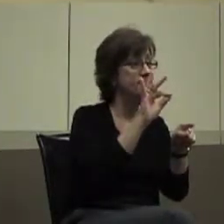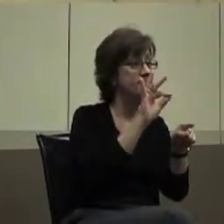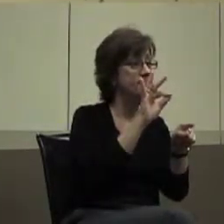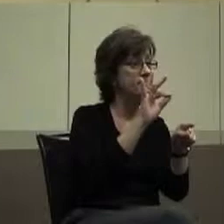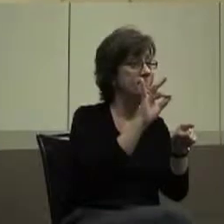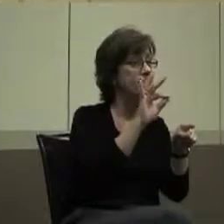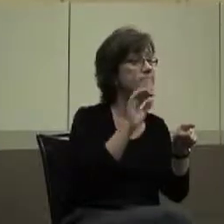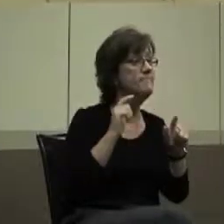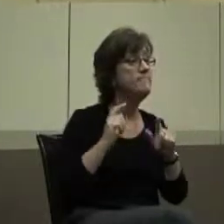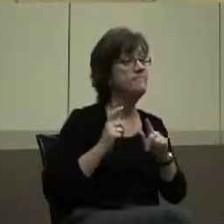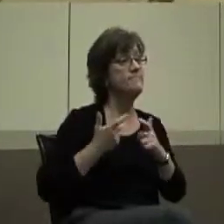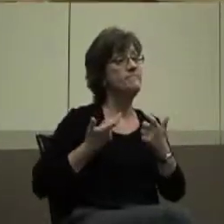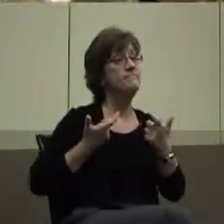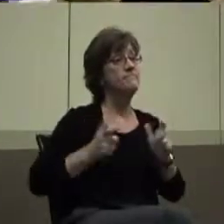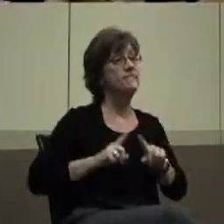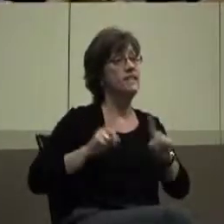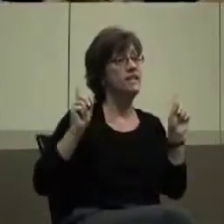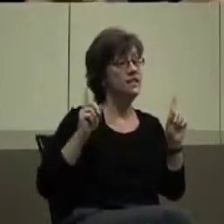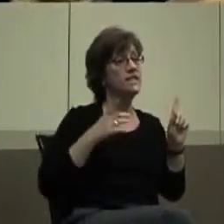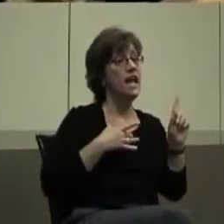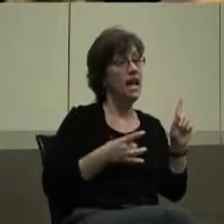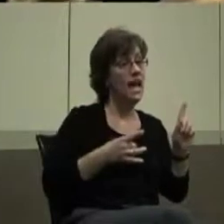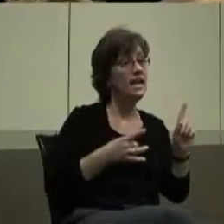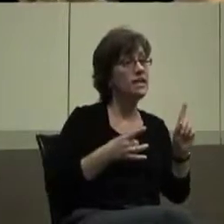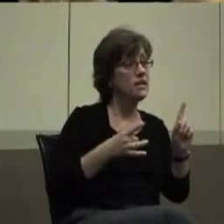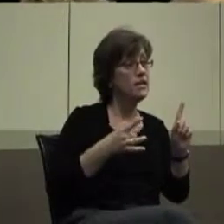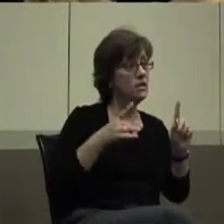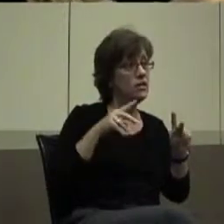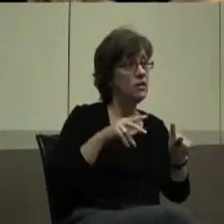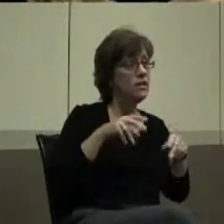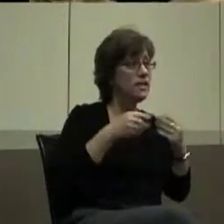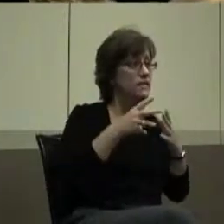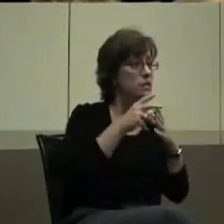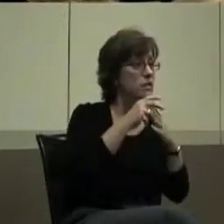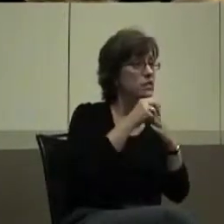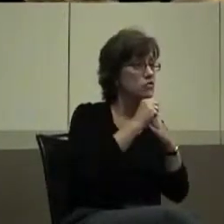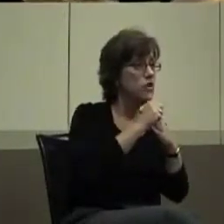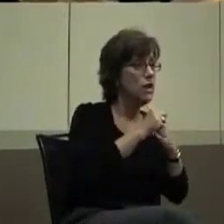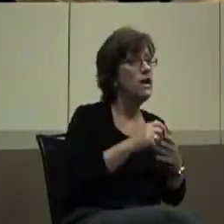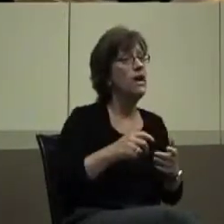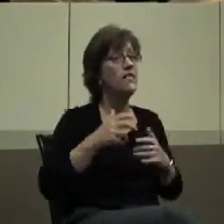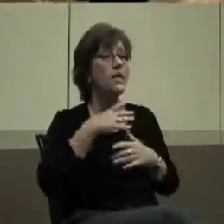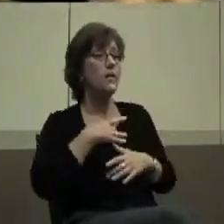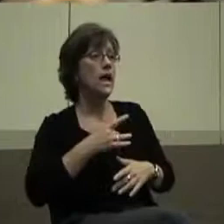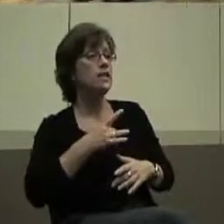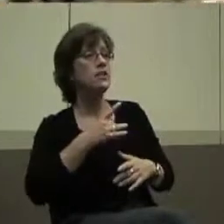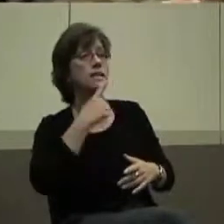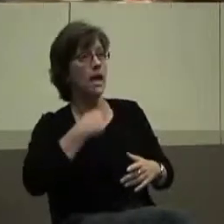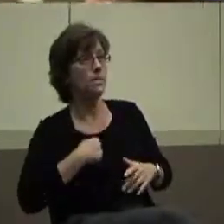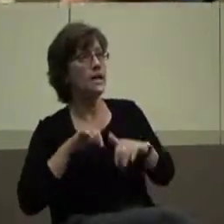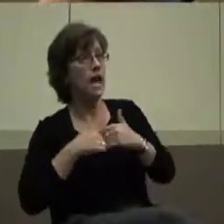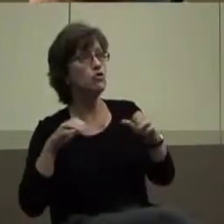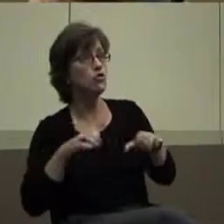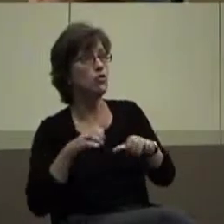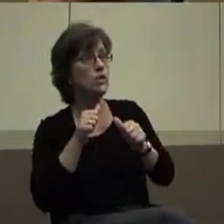They have big differences because I like to give explicit directions for each task, and I like to be told how to do each